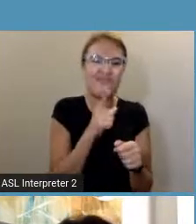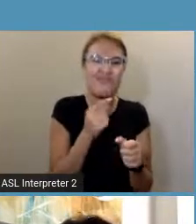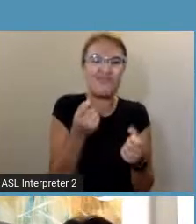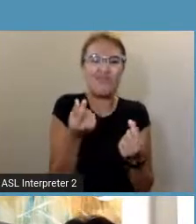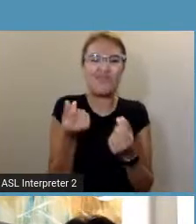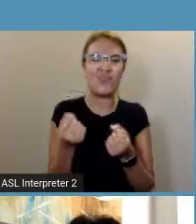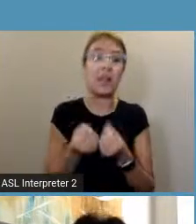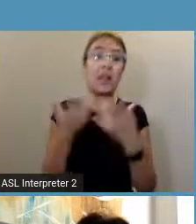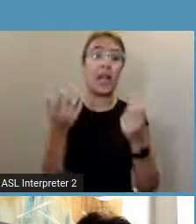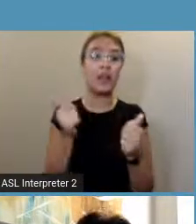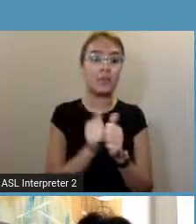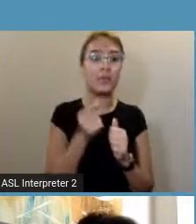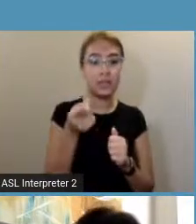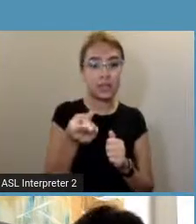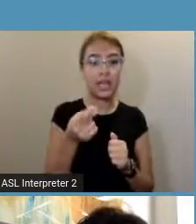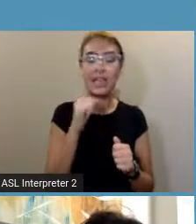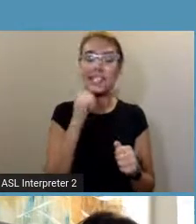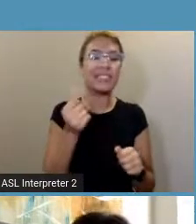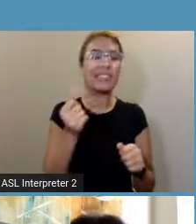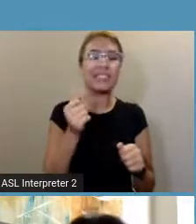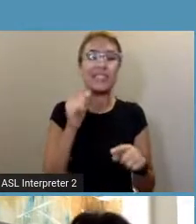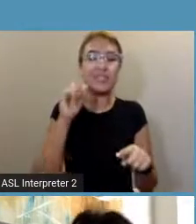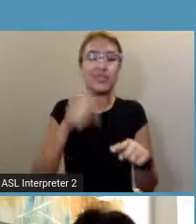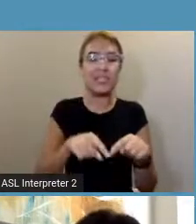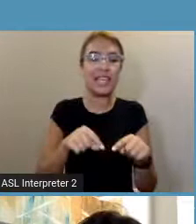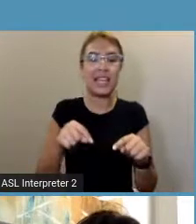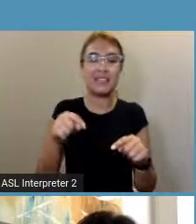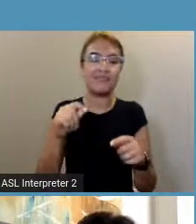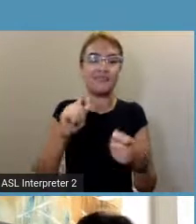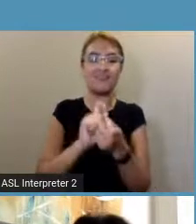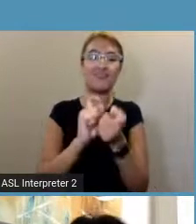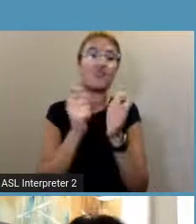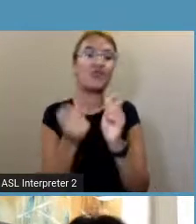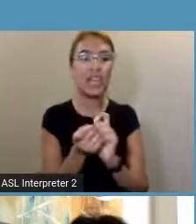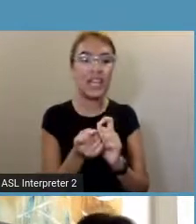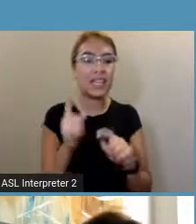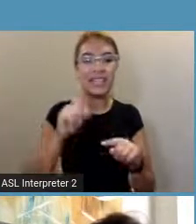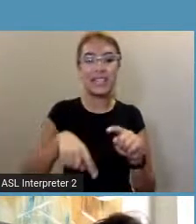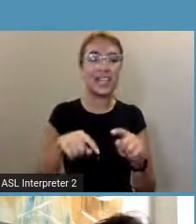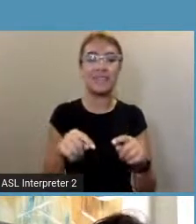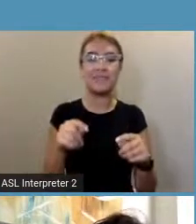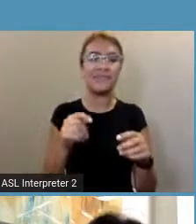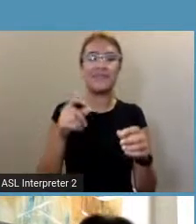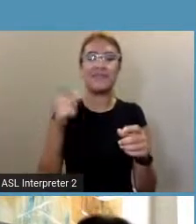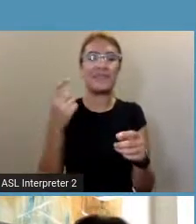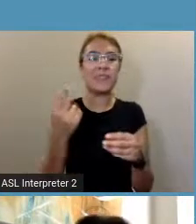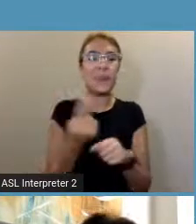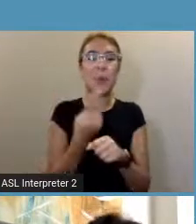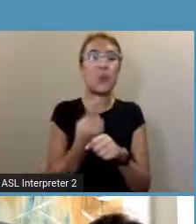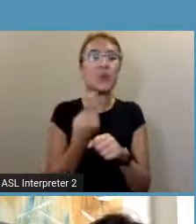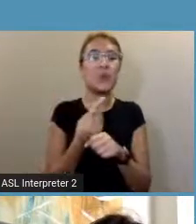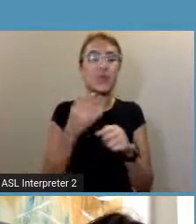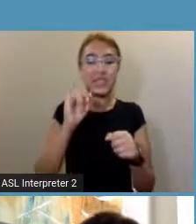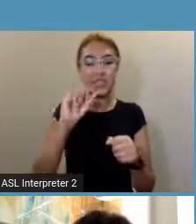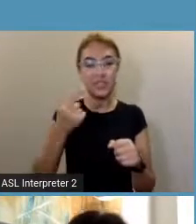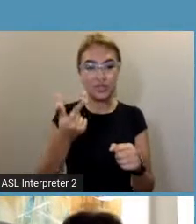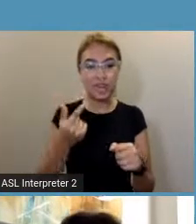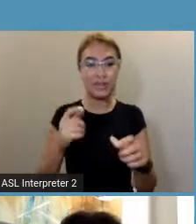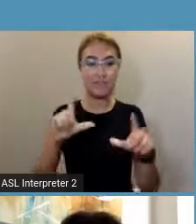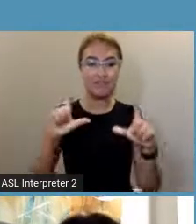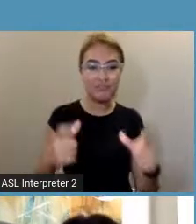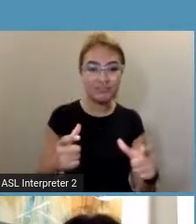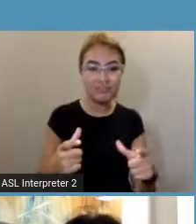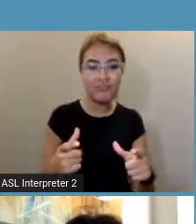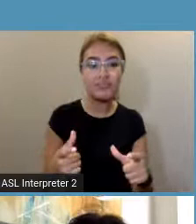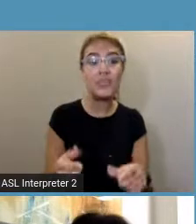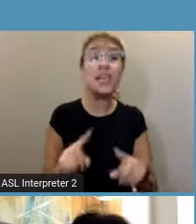can't add pop-ups if you want or anything else like that. However, it's very simple. It has incredible reach,